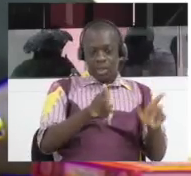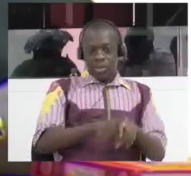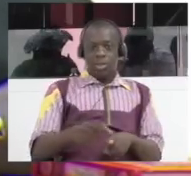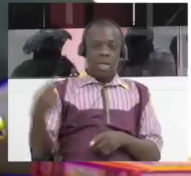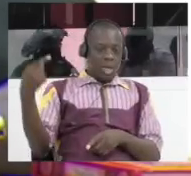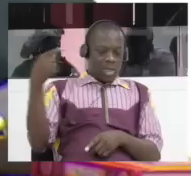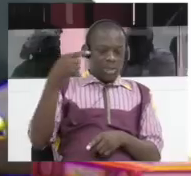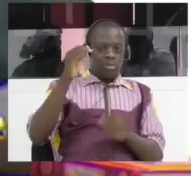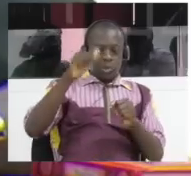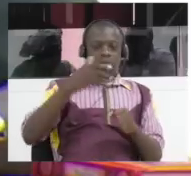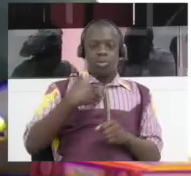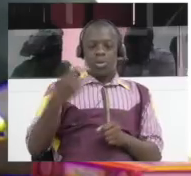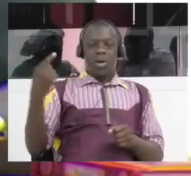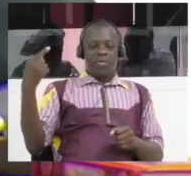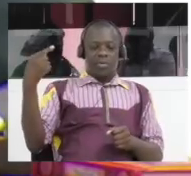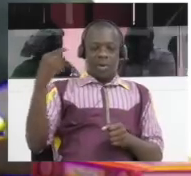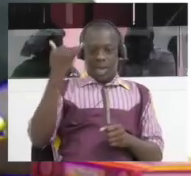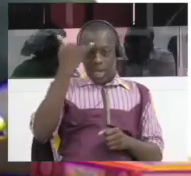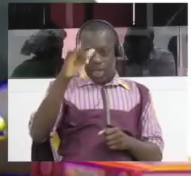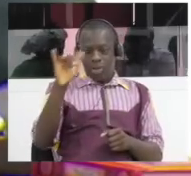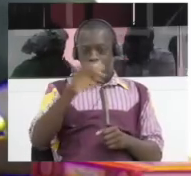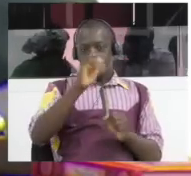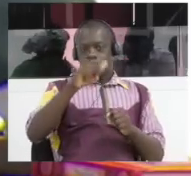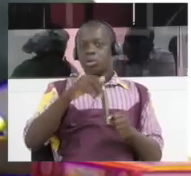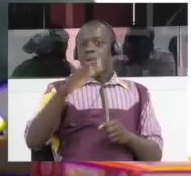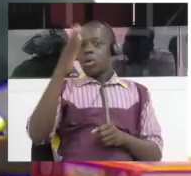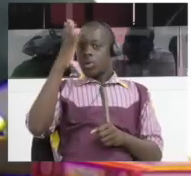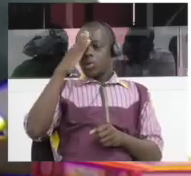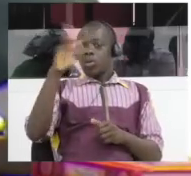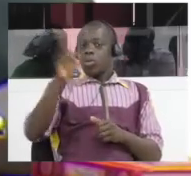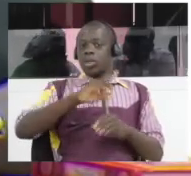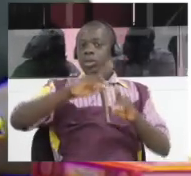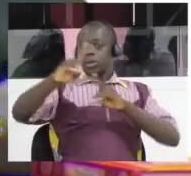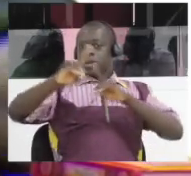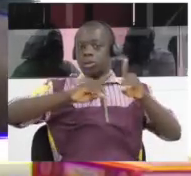he could have come up with an input, a constructive input, that would have carried the discussion forward.